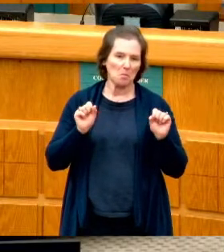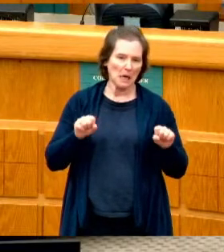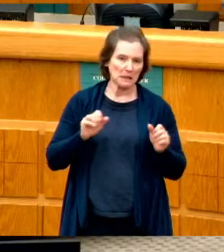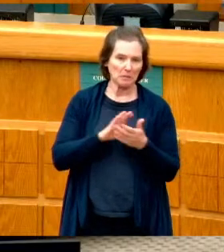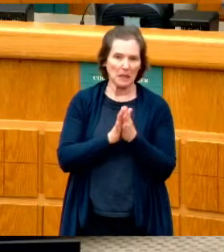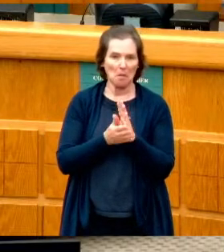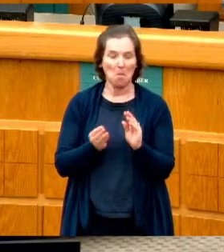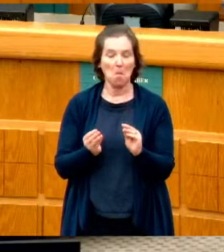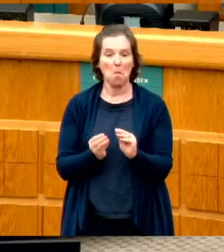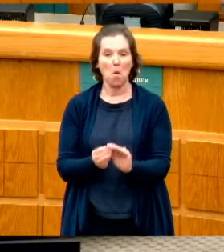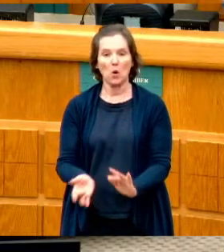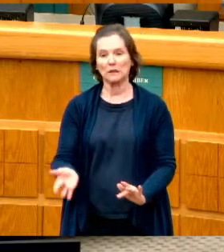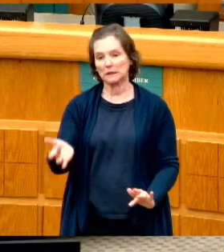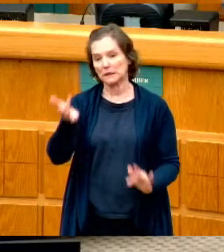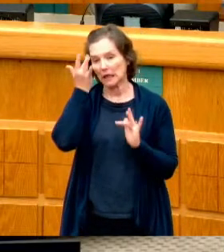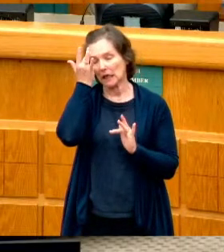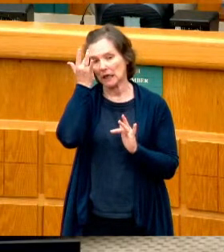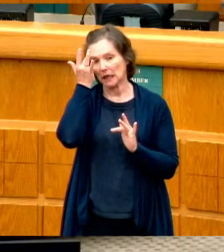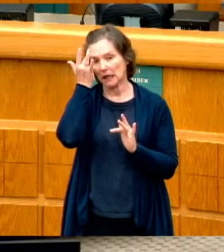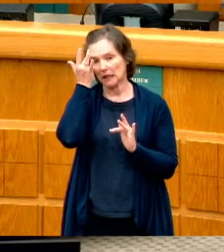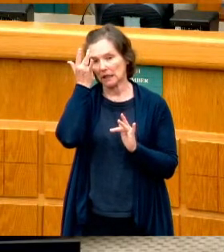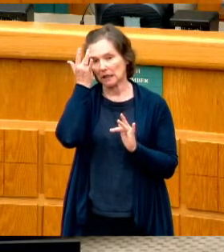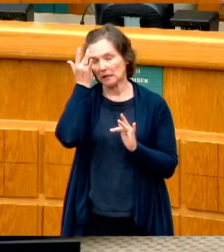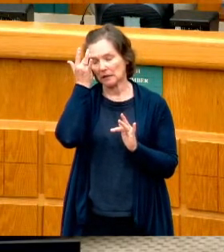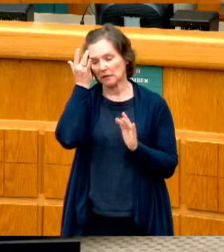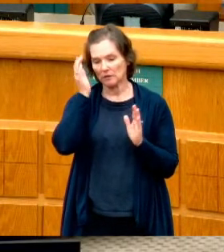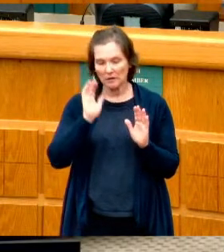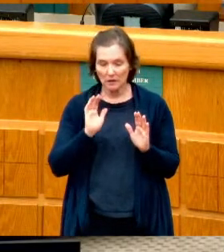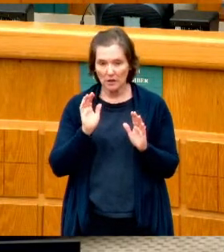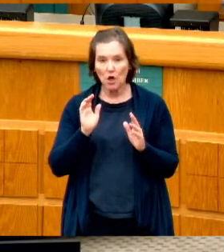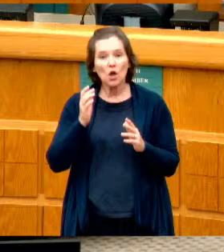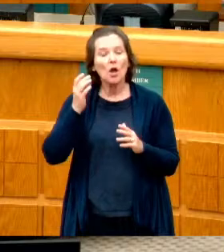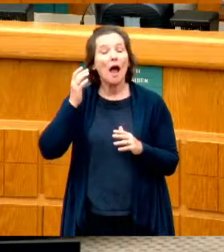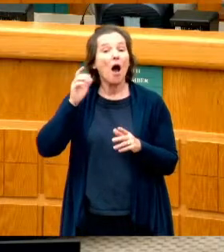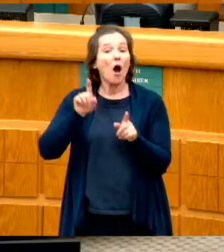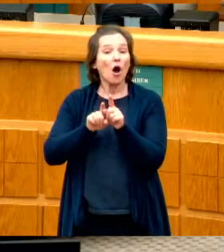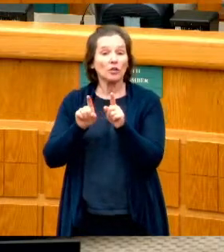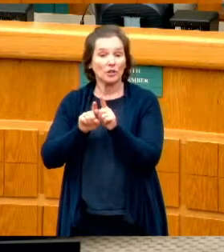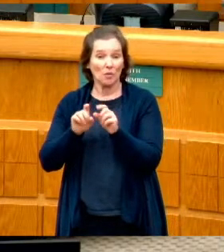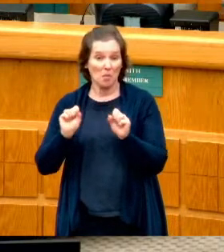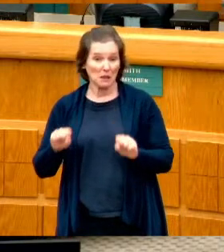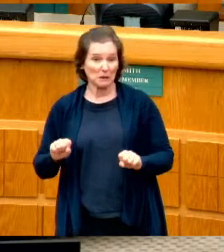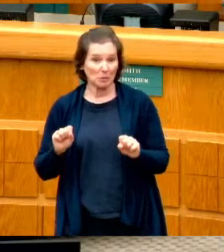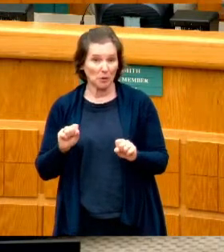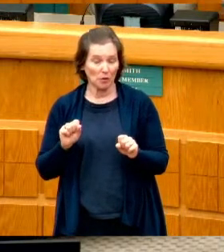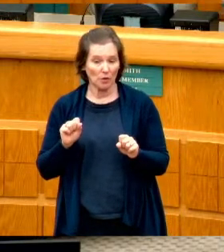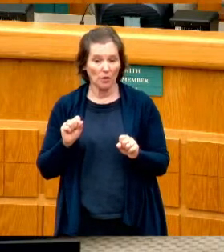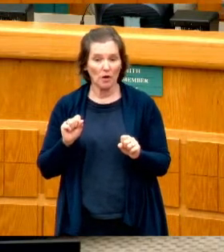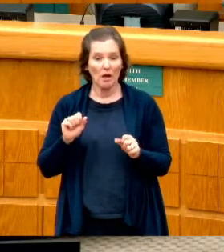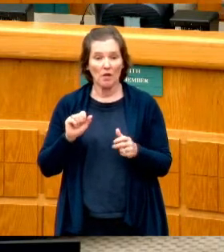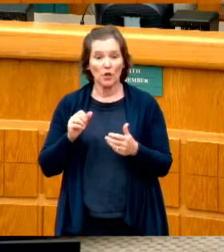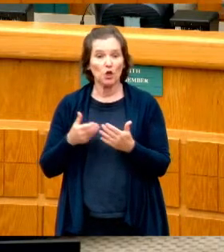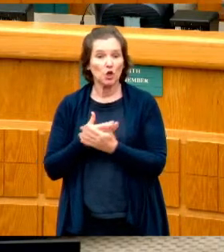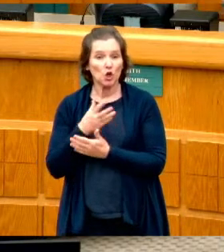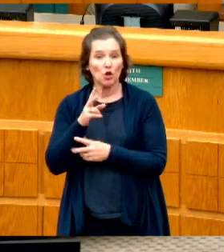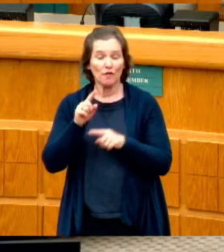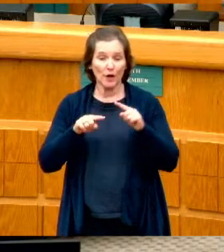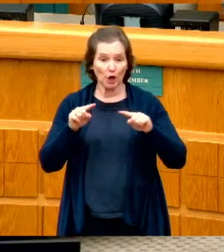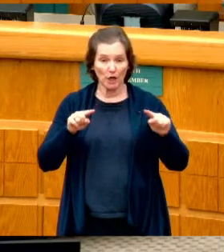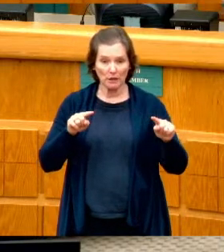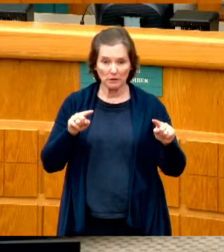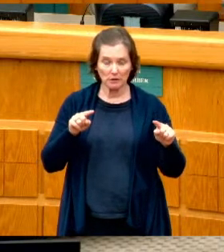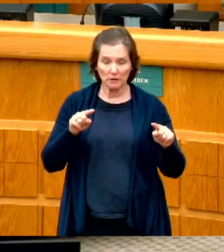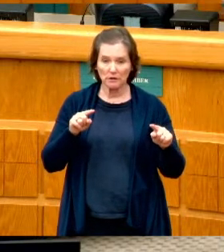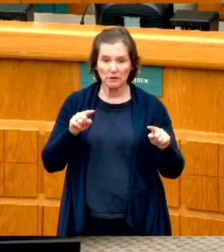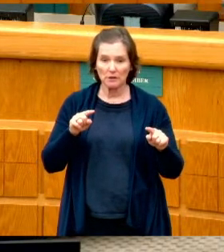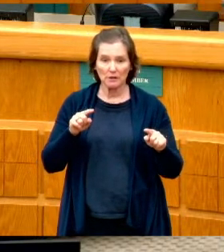These variants may also not respond to medicines currently being used to treat COVID-19 patients. And finally,